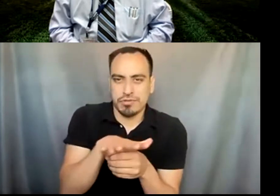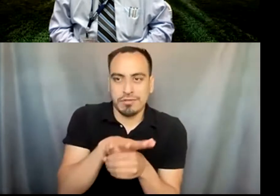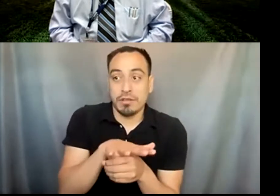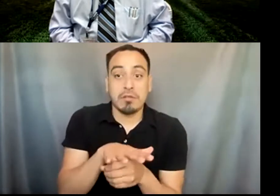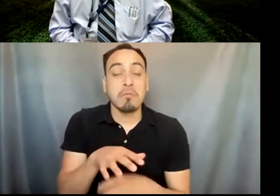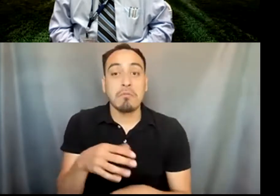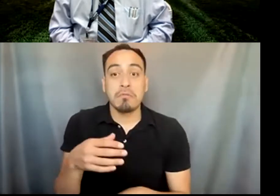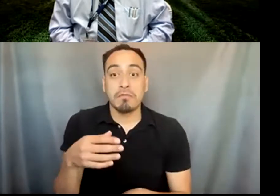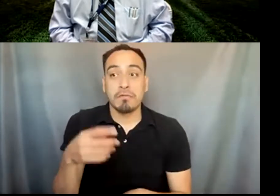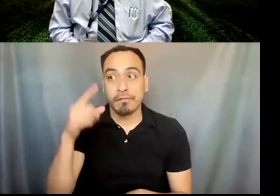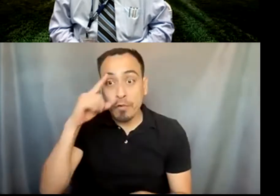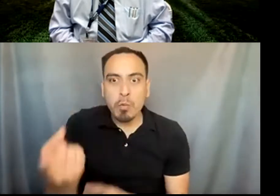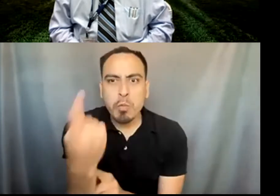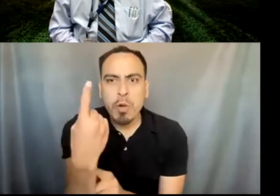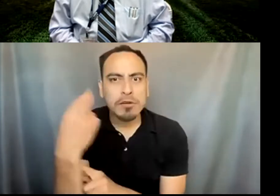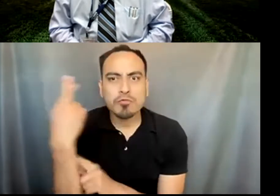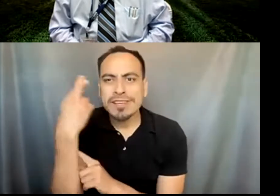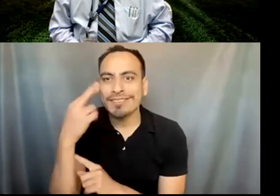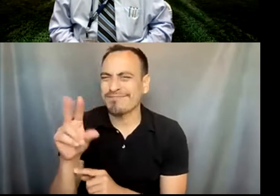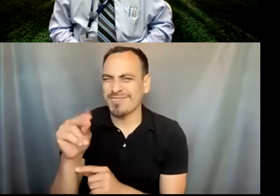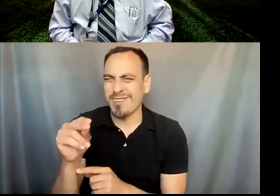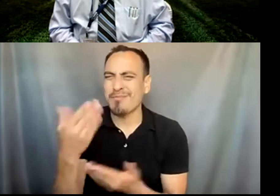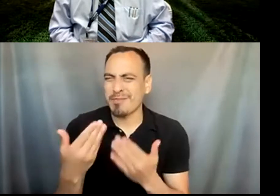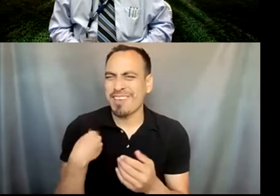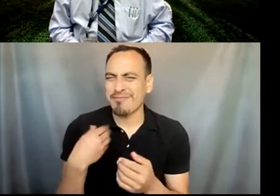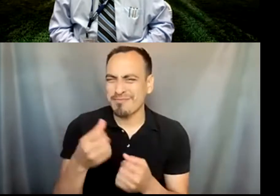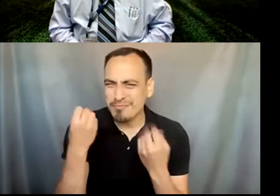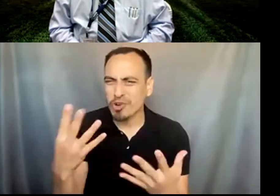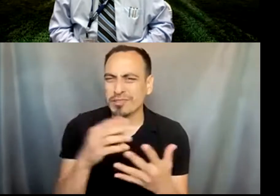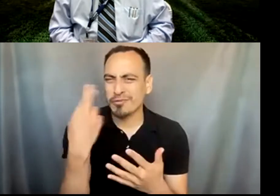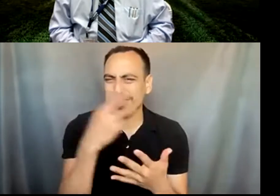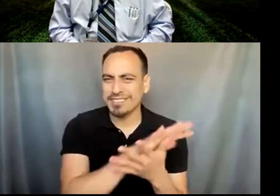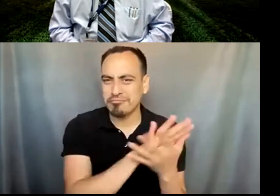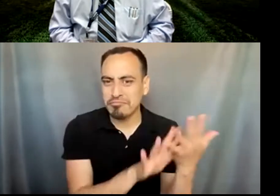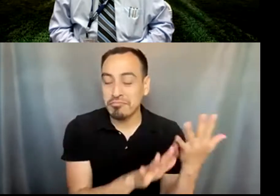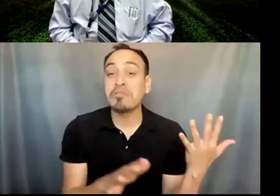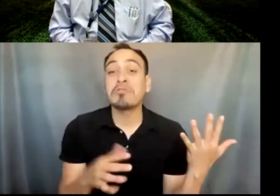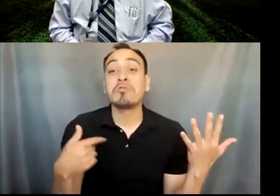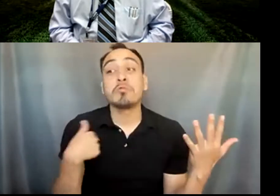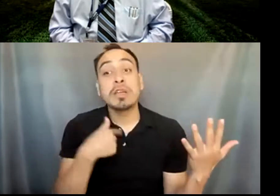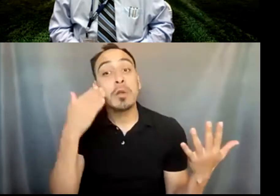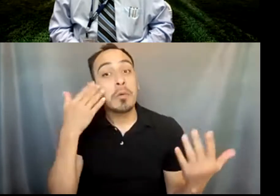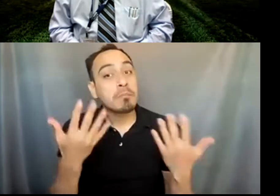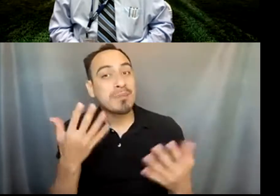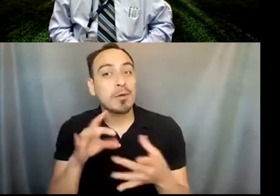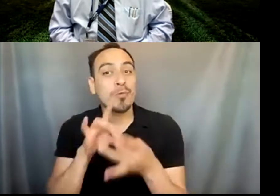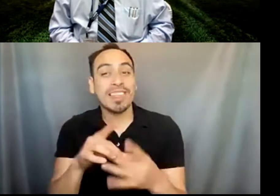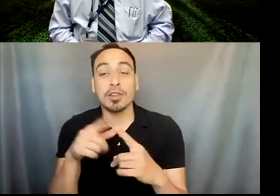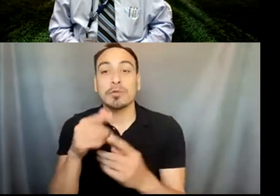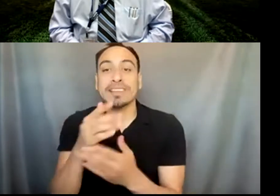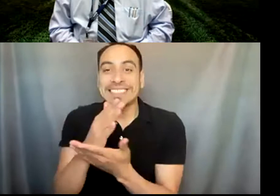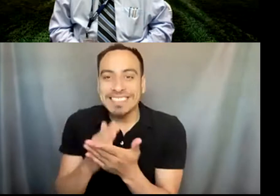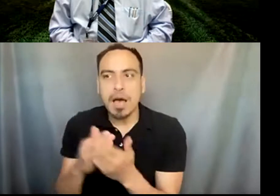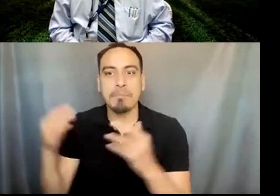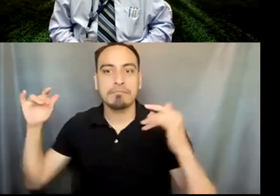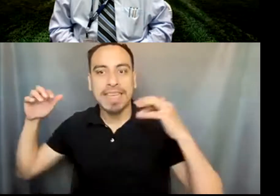know that it is related to some gatherings. It is related to some youth sports.